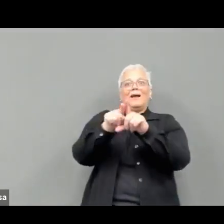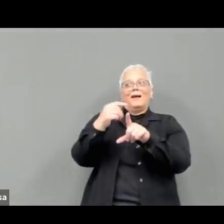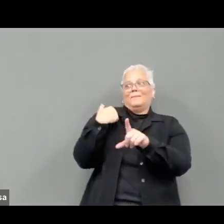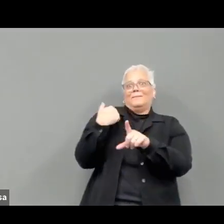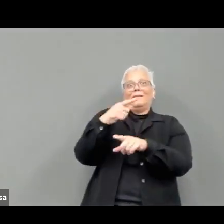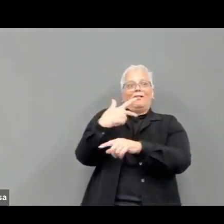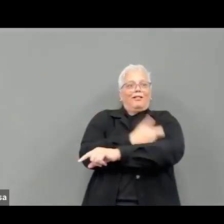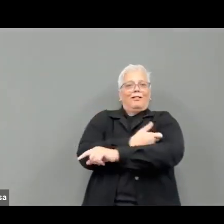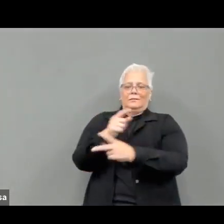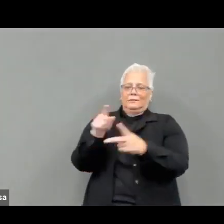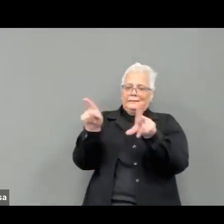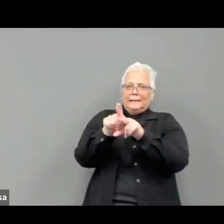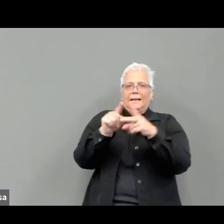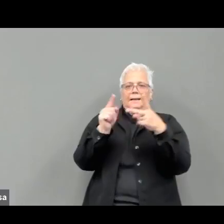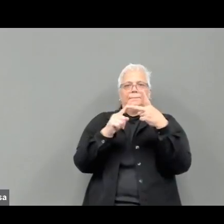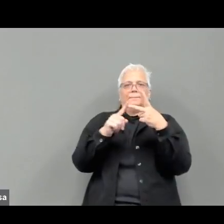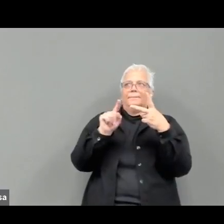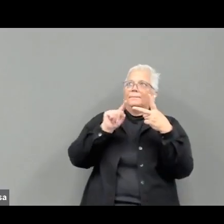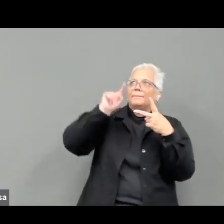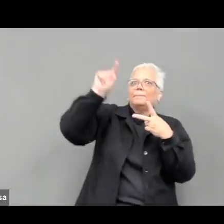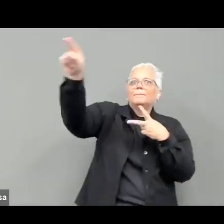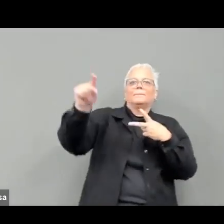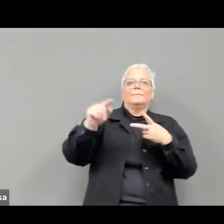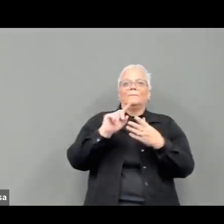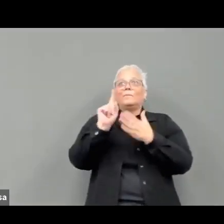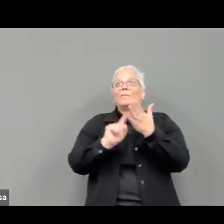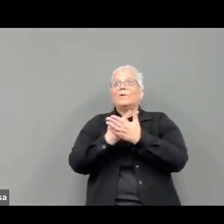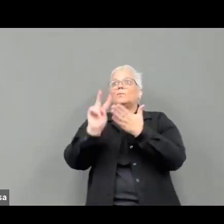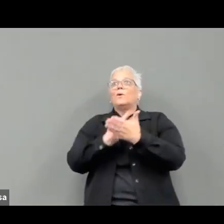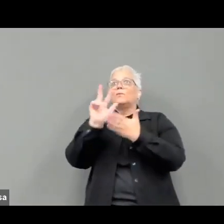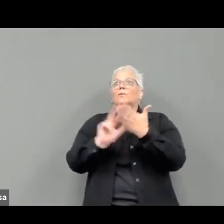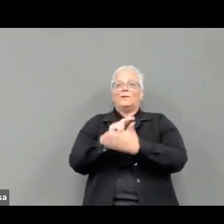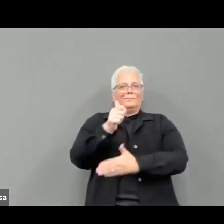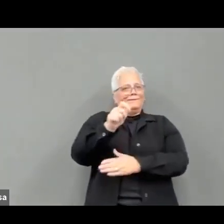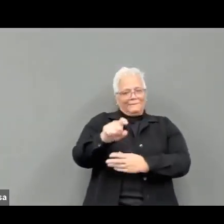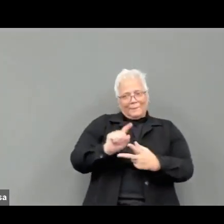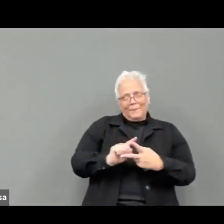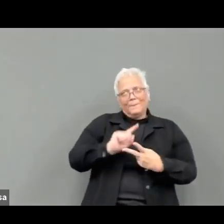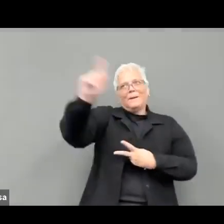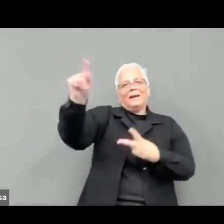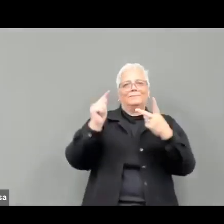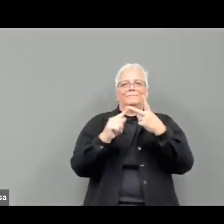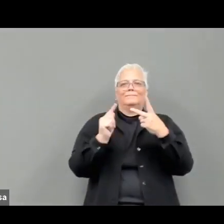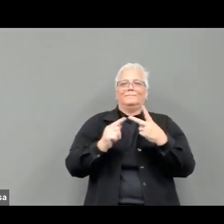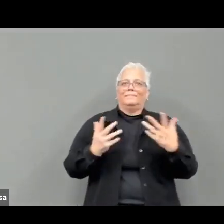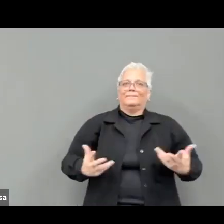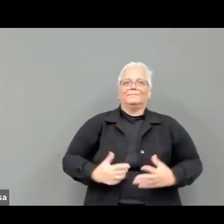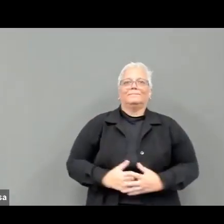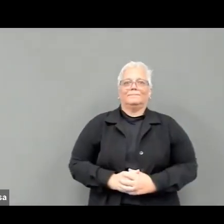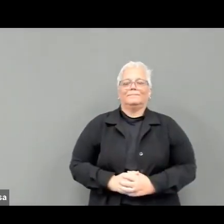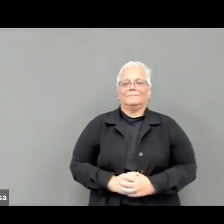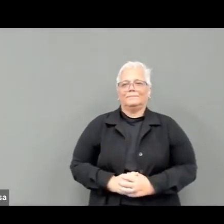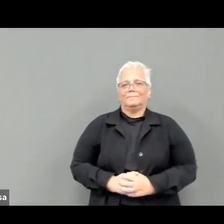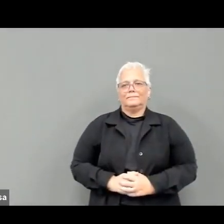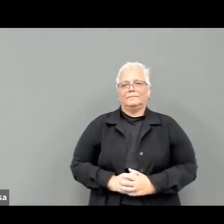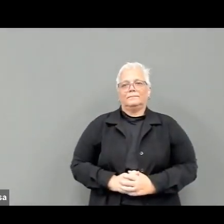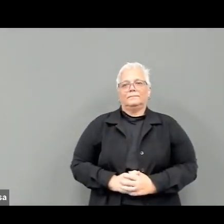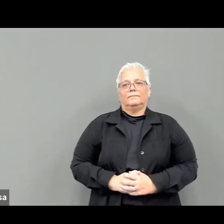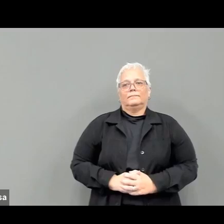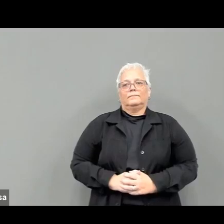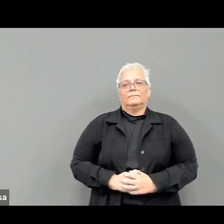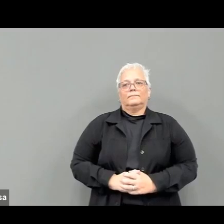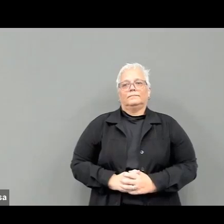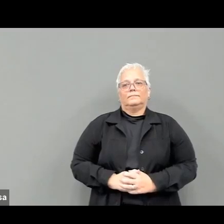and the members of the Oklahoma State Senate who yesterday passed a revision to the Oklahoma Open Meetings Act that would